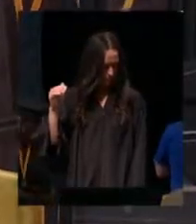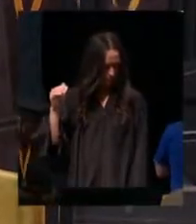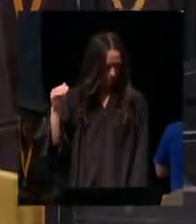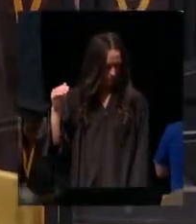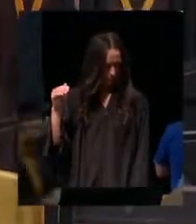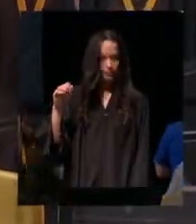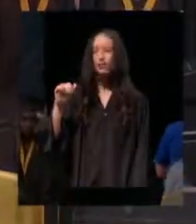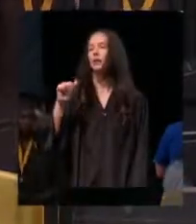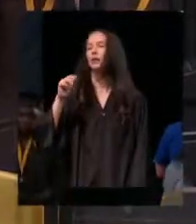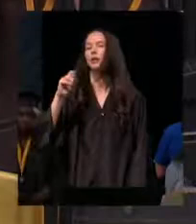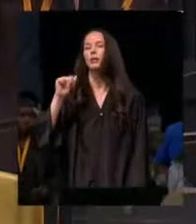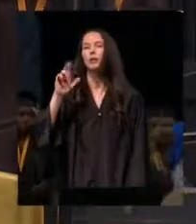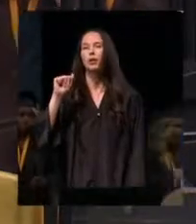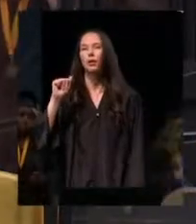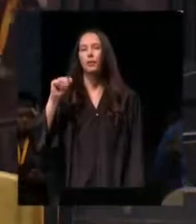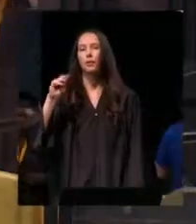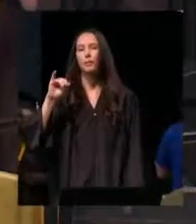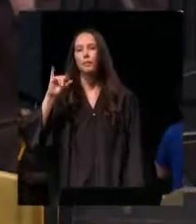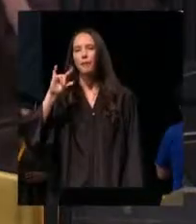Amara Miller.